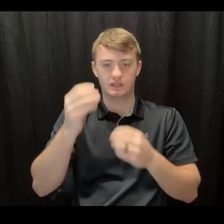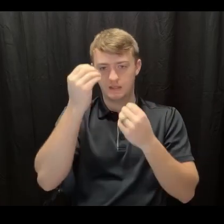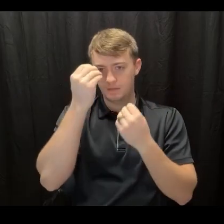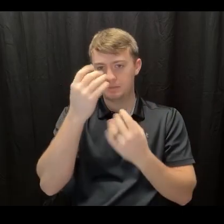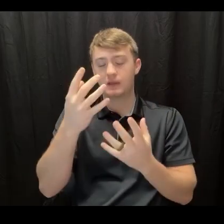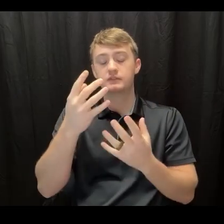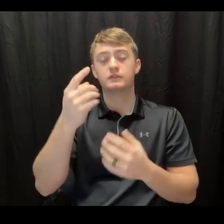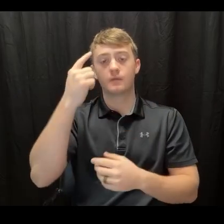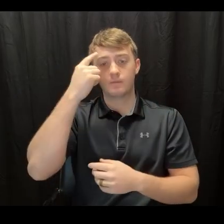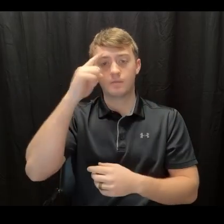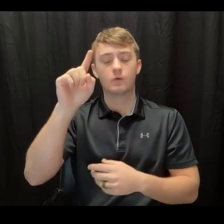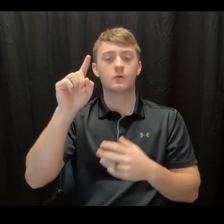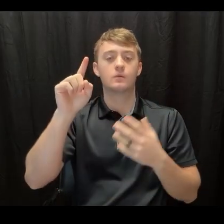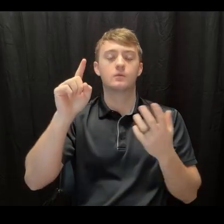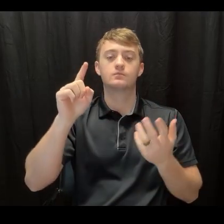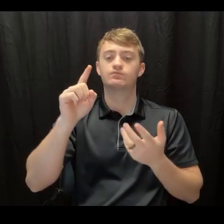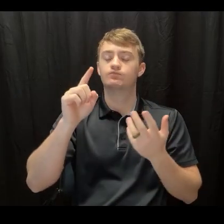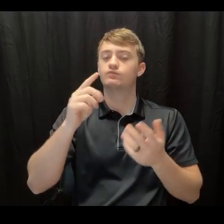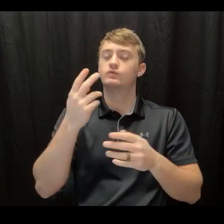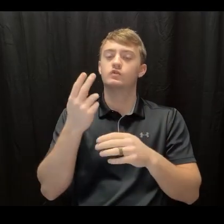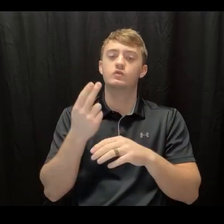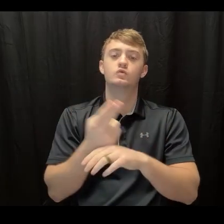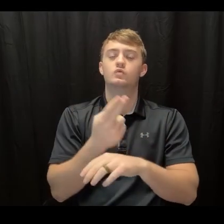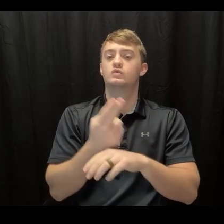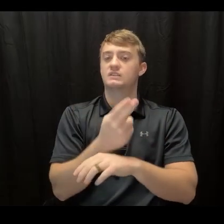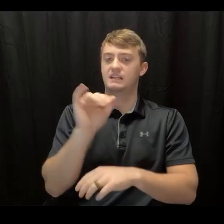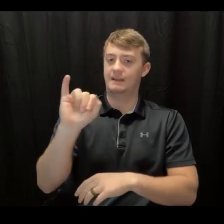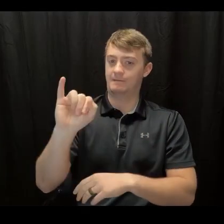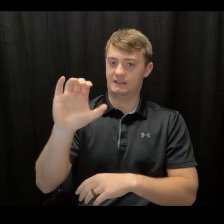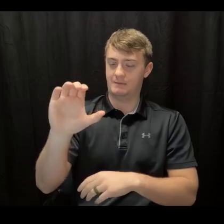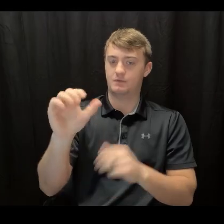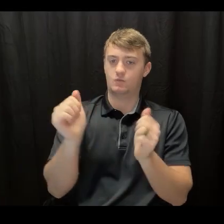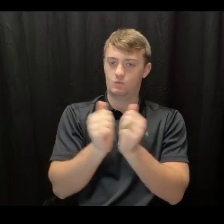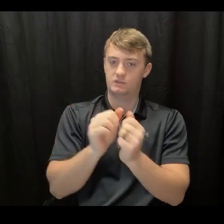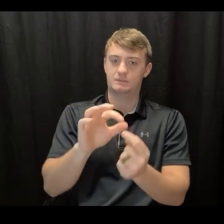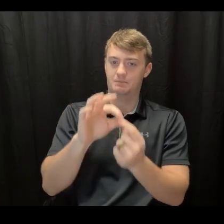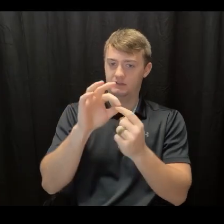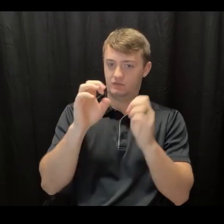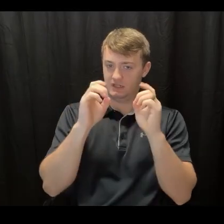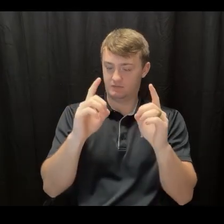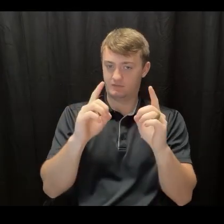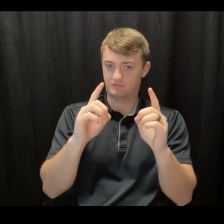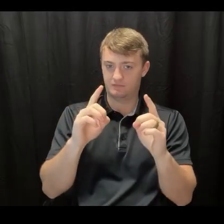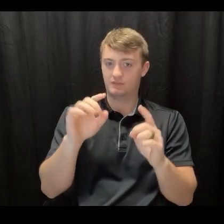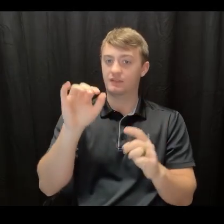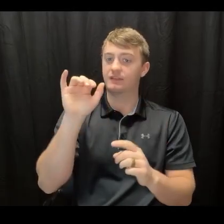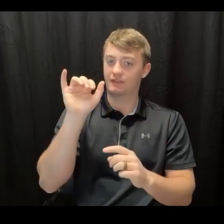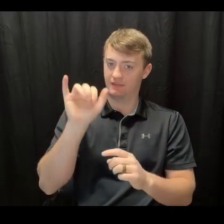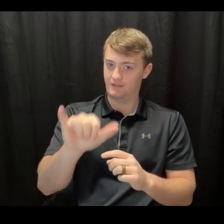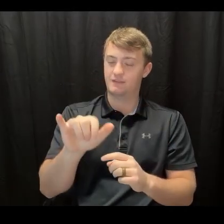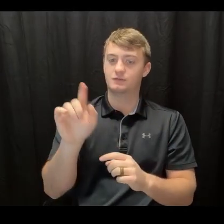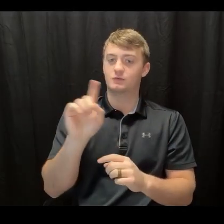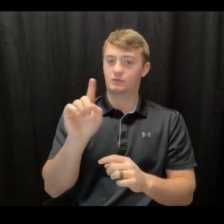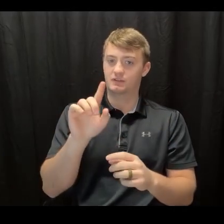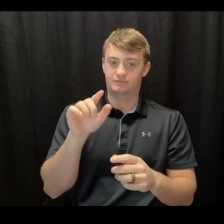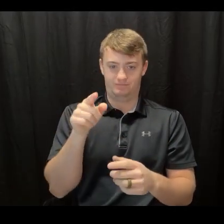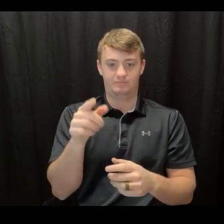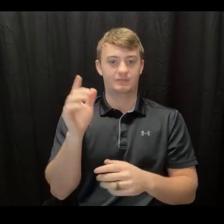information for using Infinite Campus with special education, and that's where